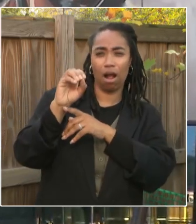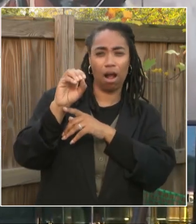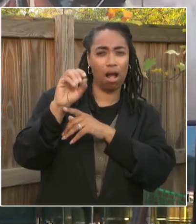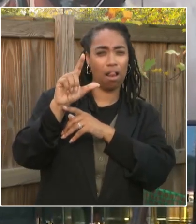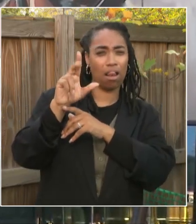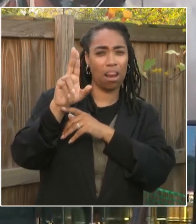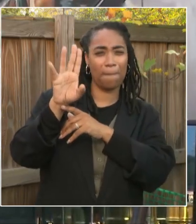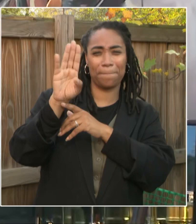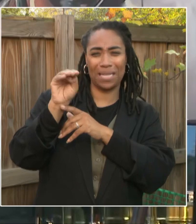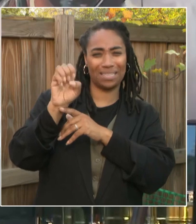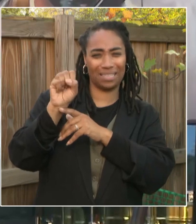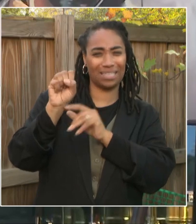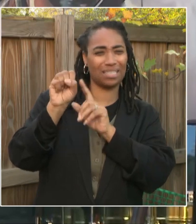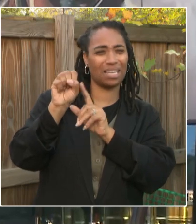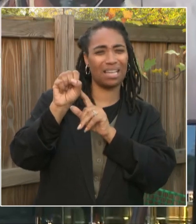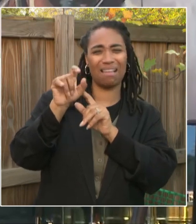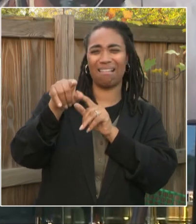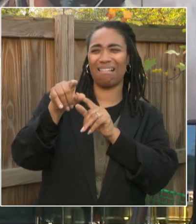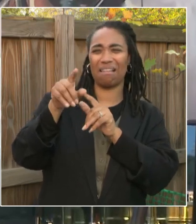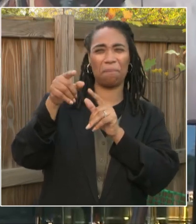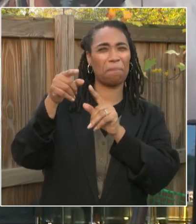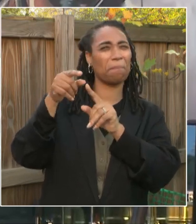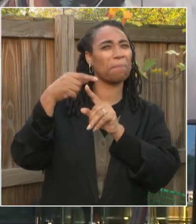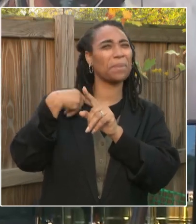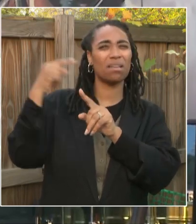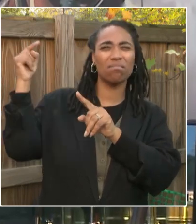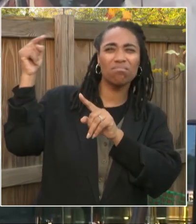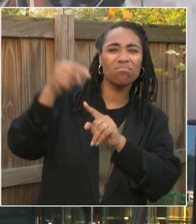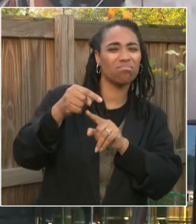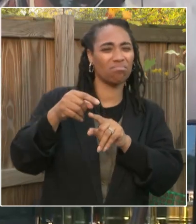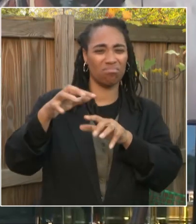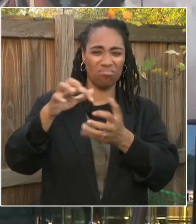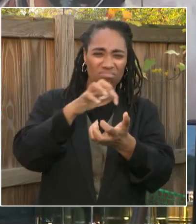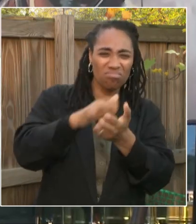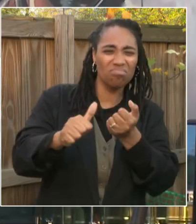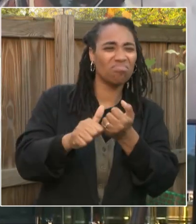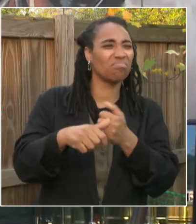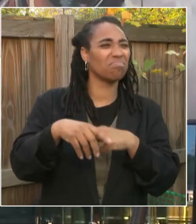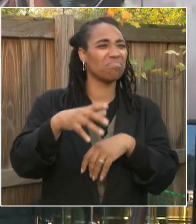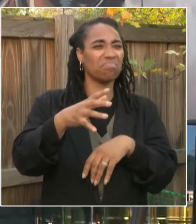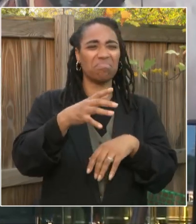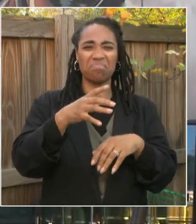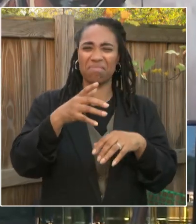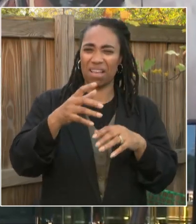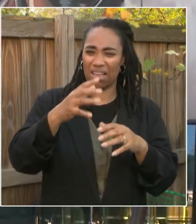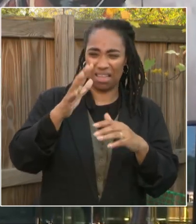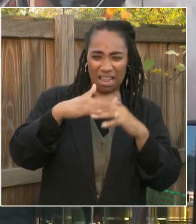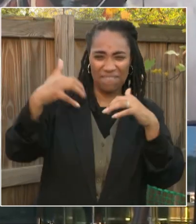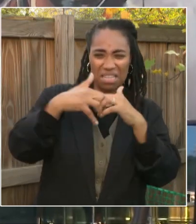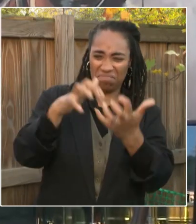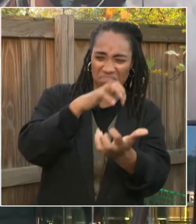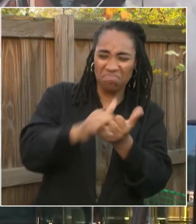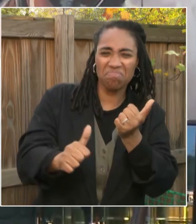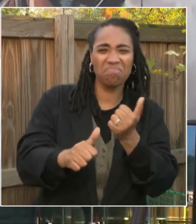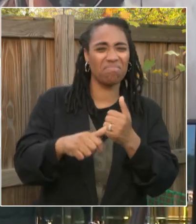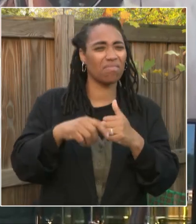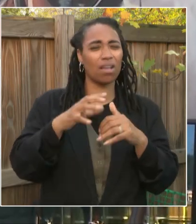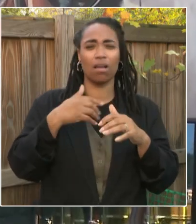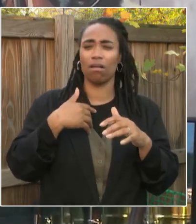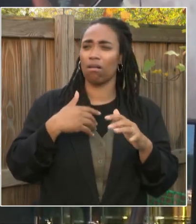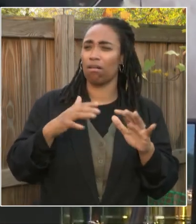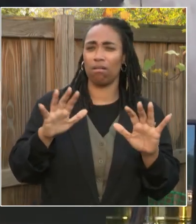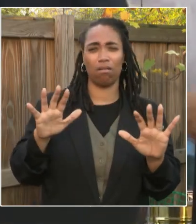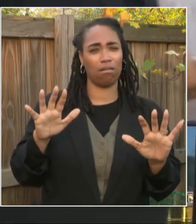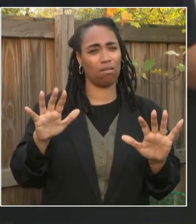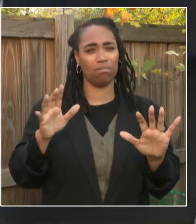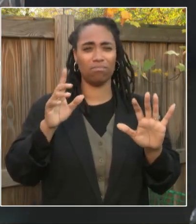been. That's who we've been. I just want to throw you some of my philosophy. Thank you for your time. I love you.